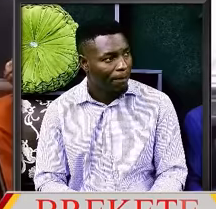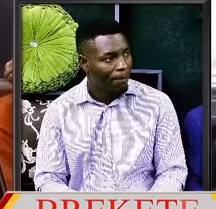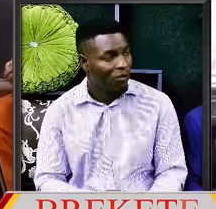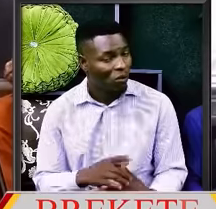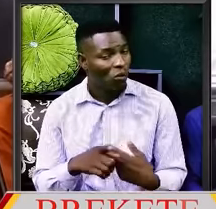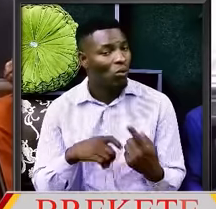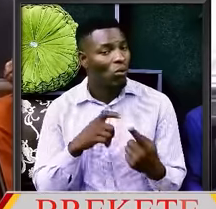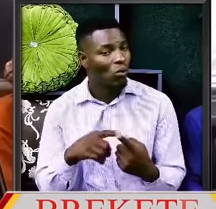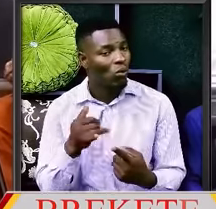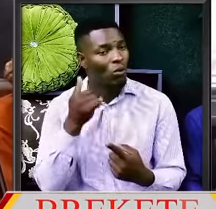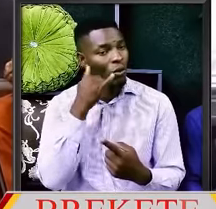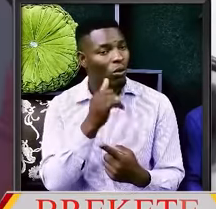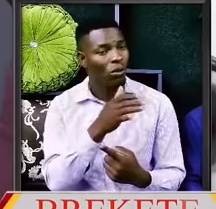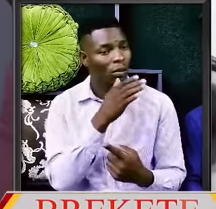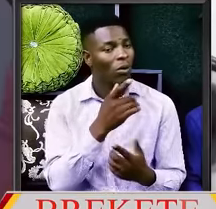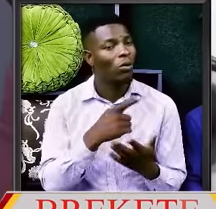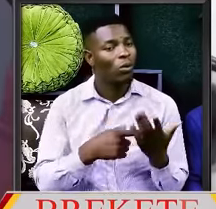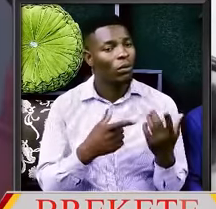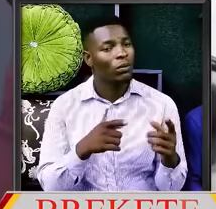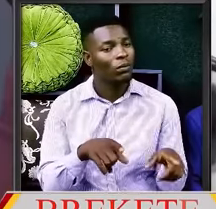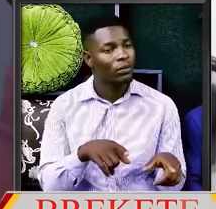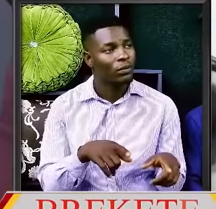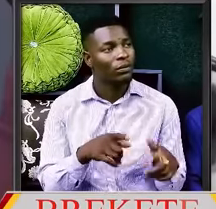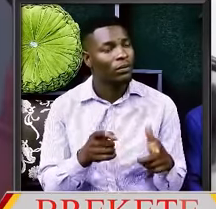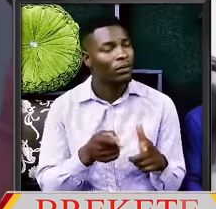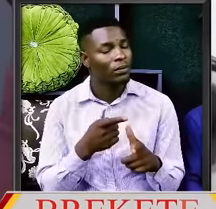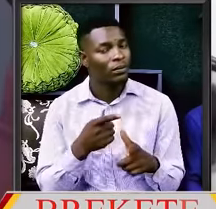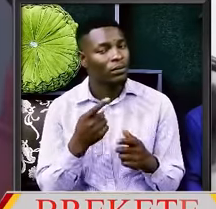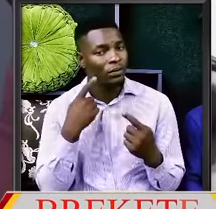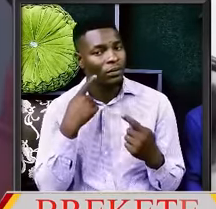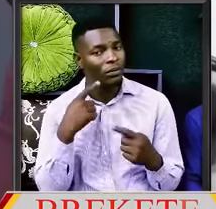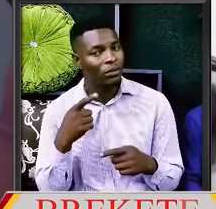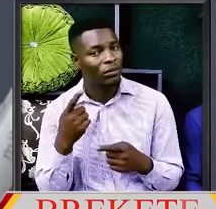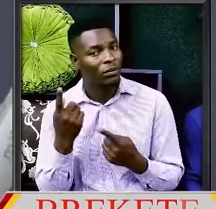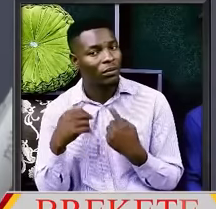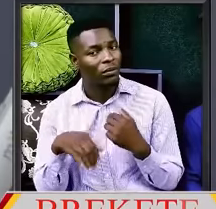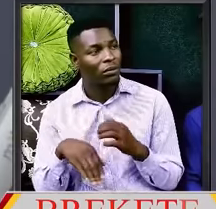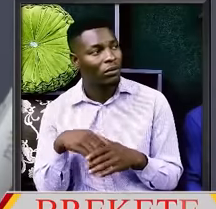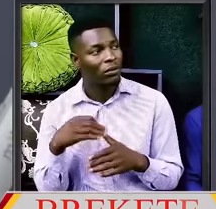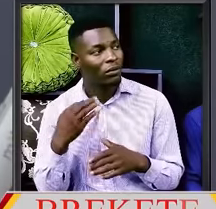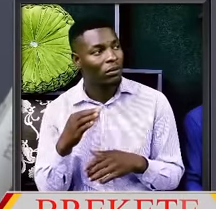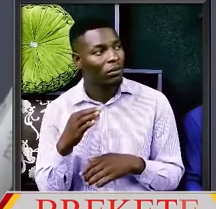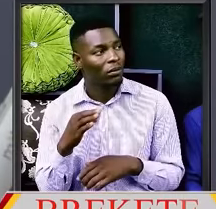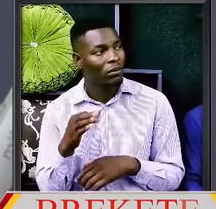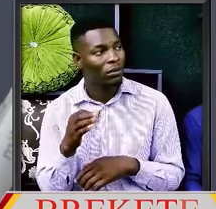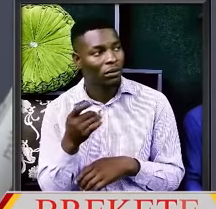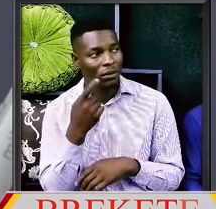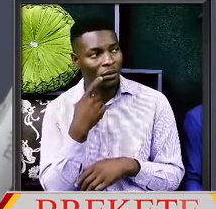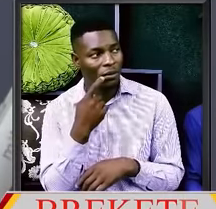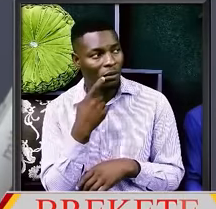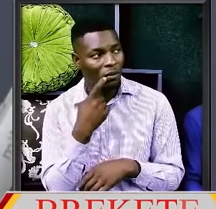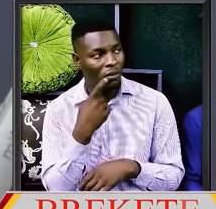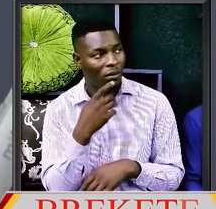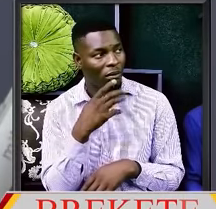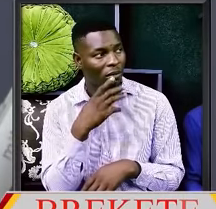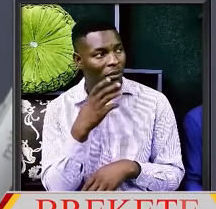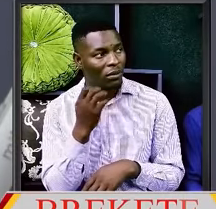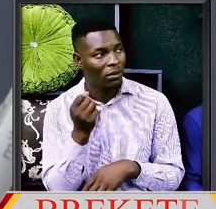going on, this is what happened. The first statement that Baba made out of his mouth but that this boy died for